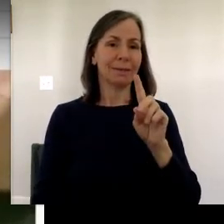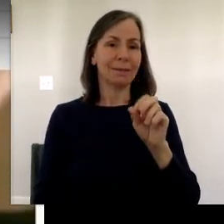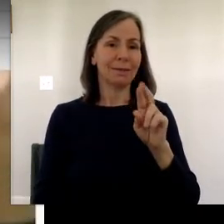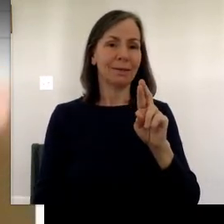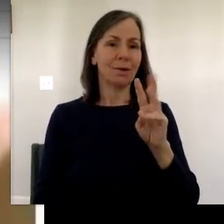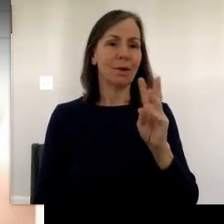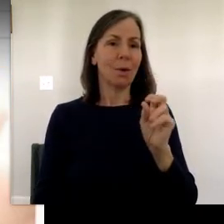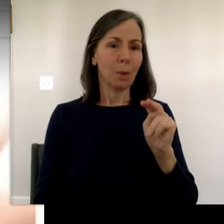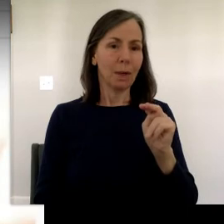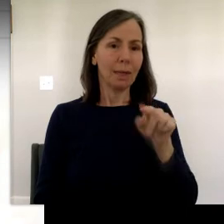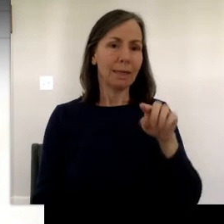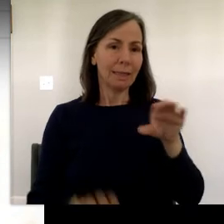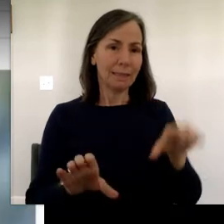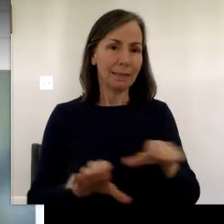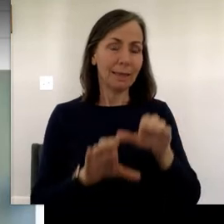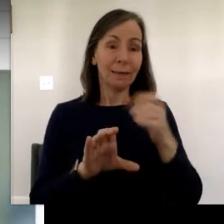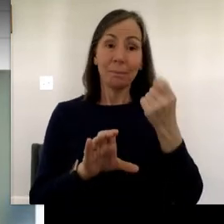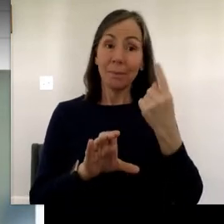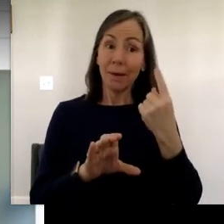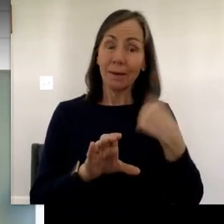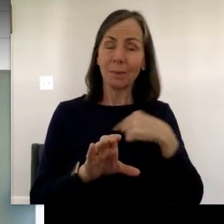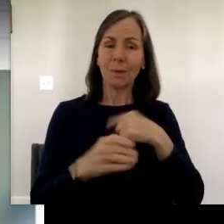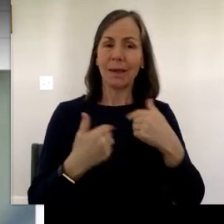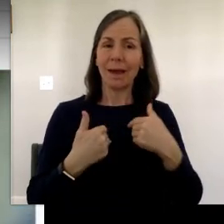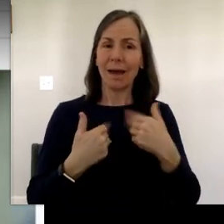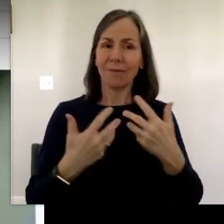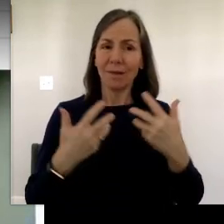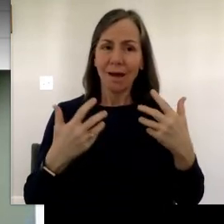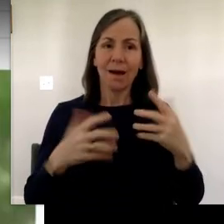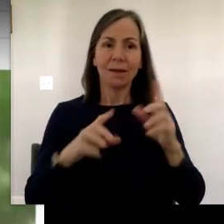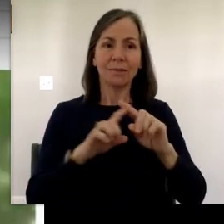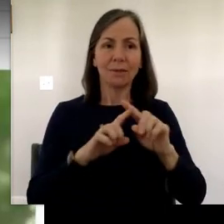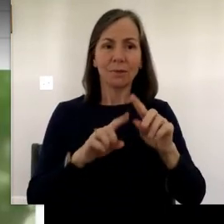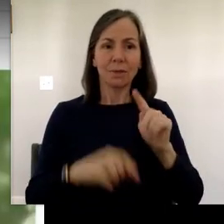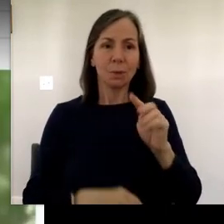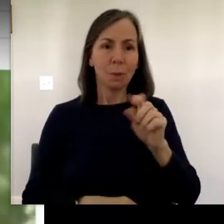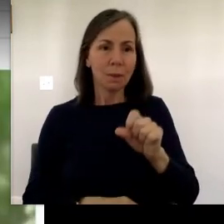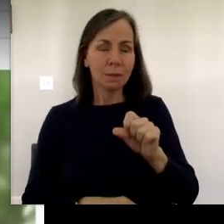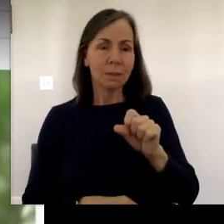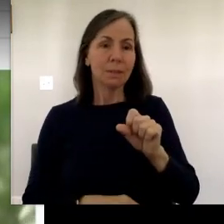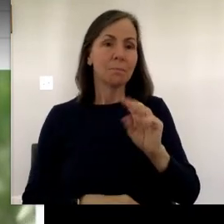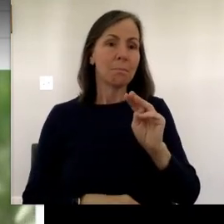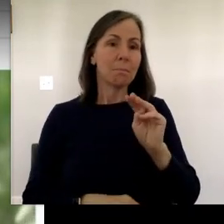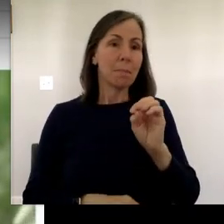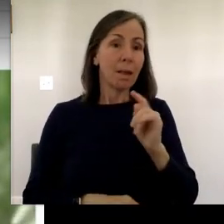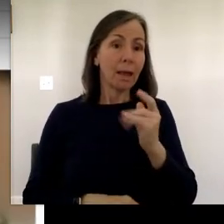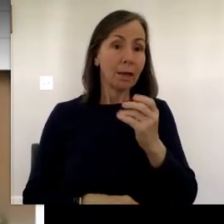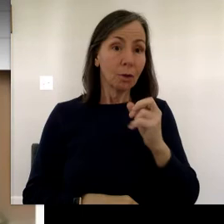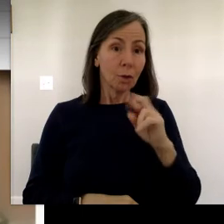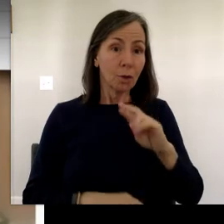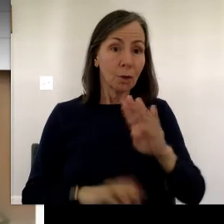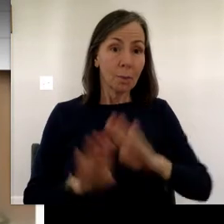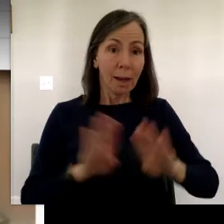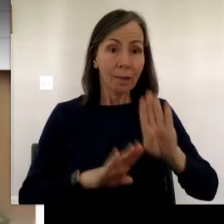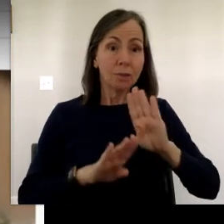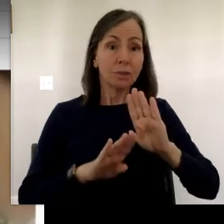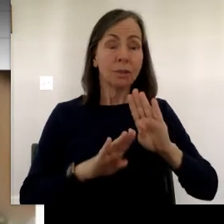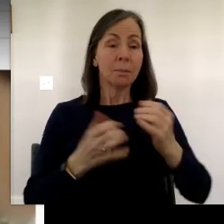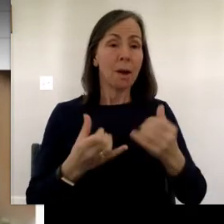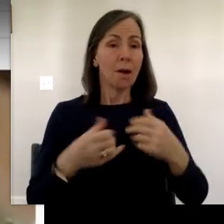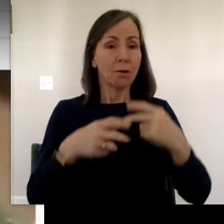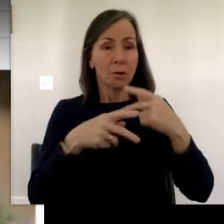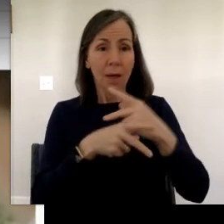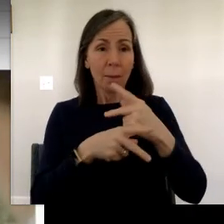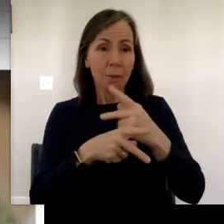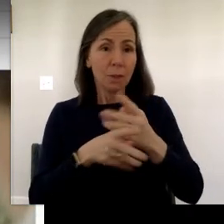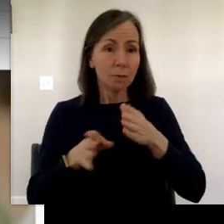of fancy new tools. We're using molecular biology, we're using modern computational methods and all these things,